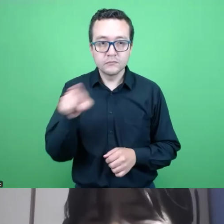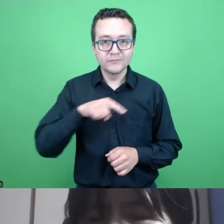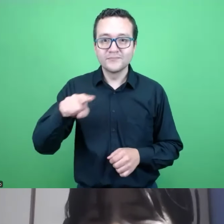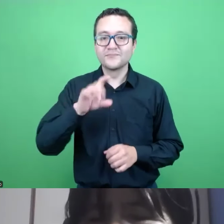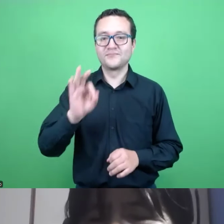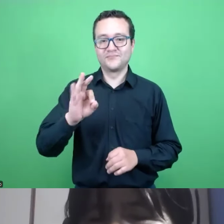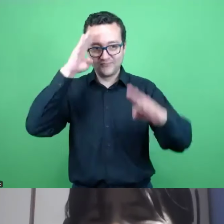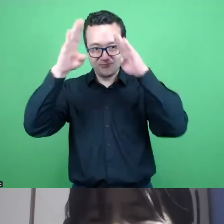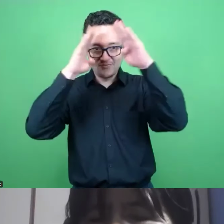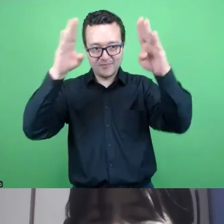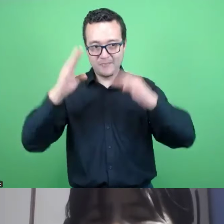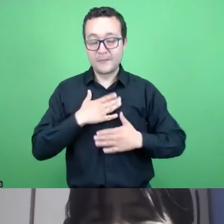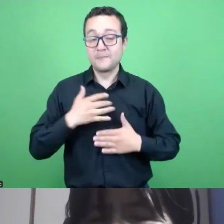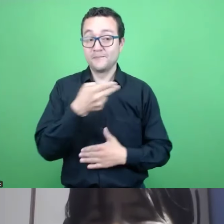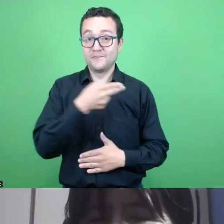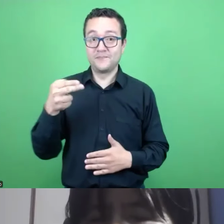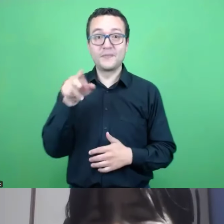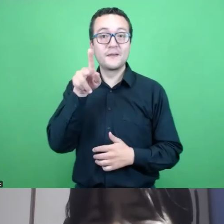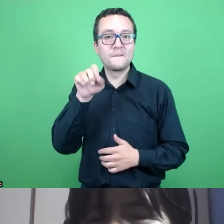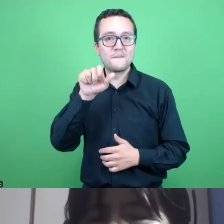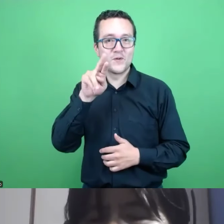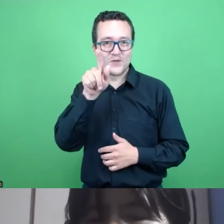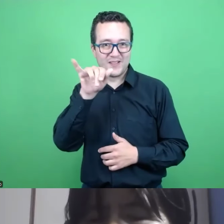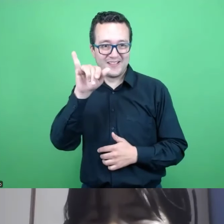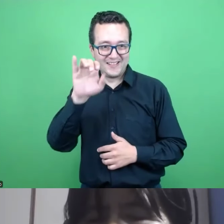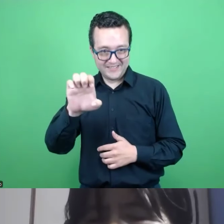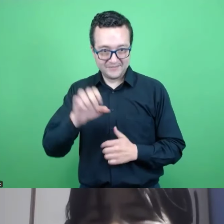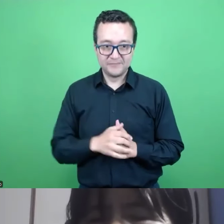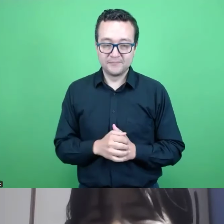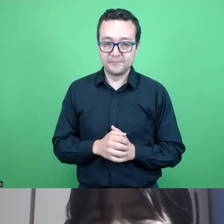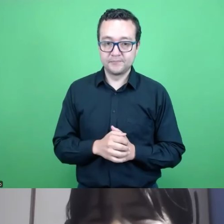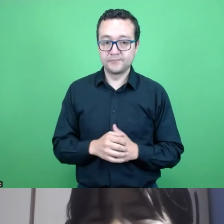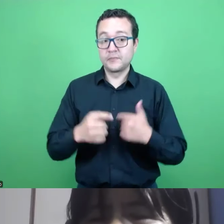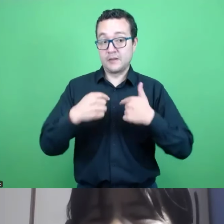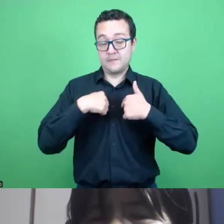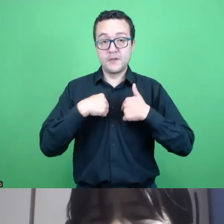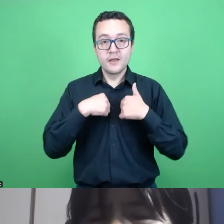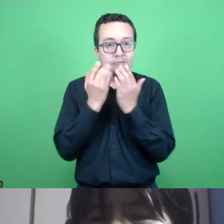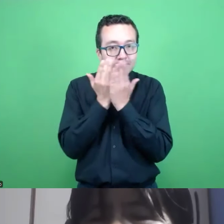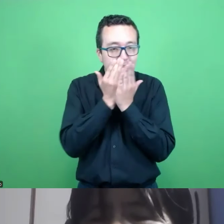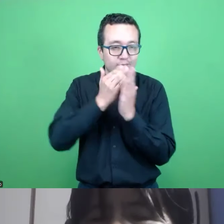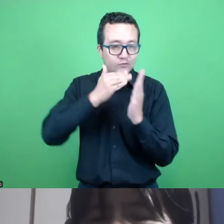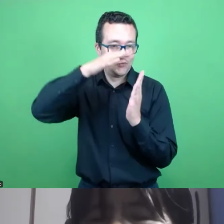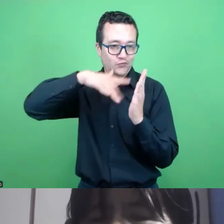I'm a medicine and public health student from Germany and France, and I'm disabled myself.